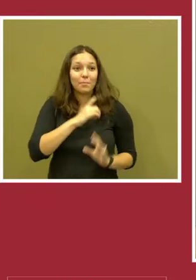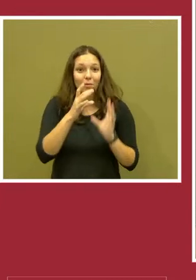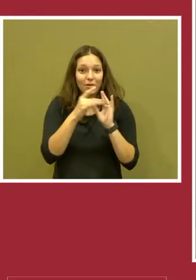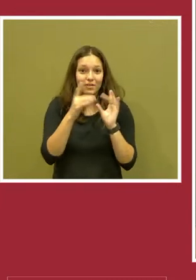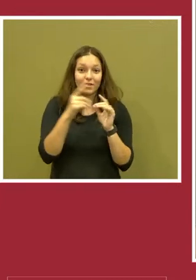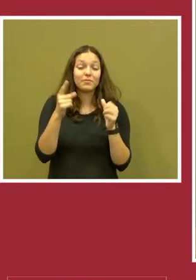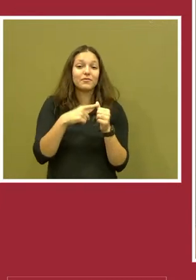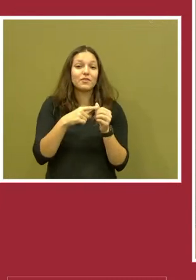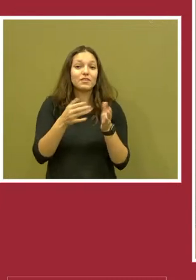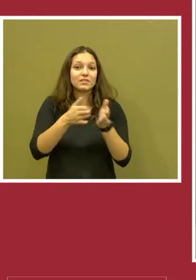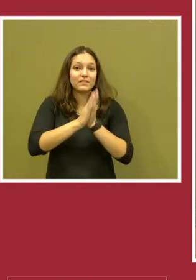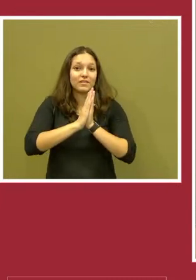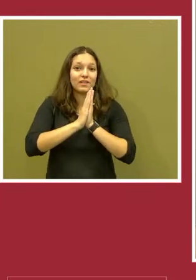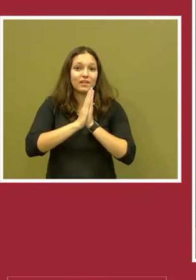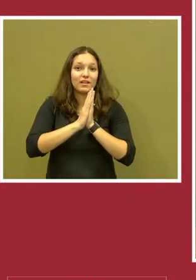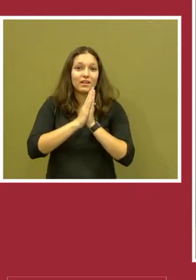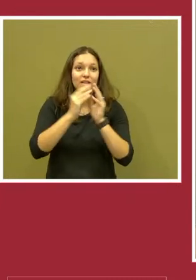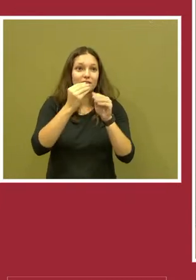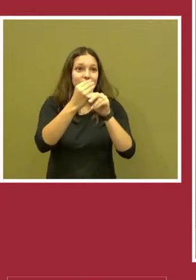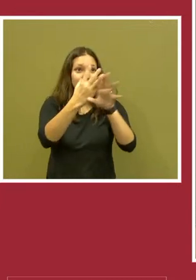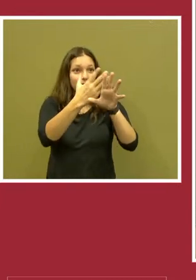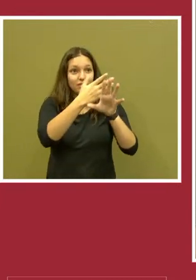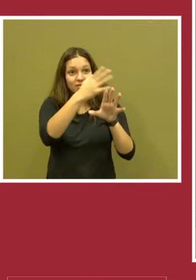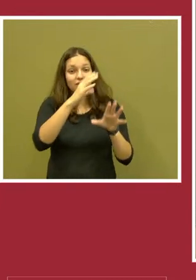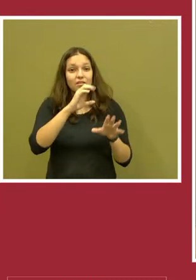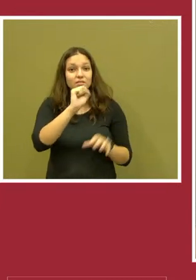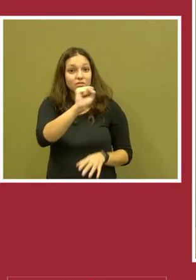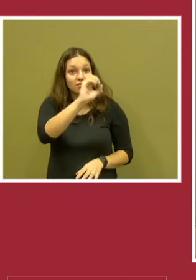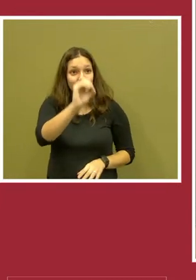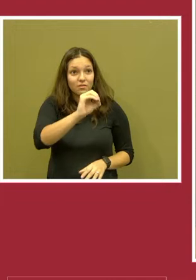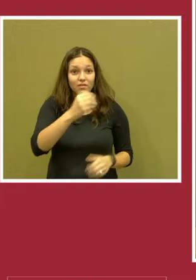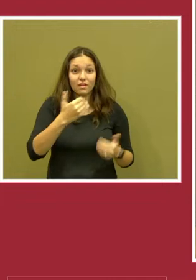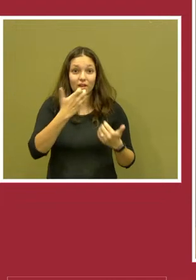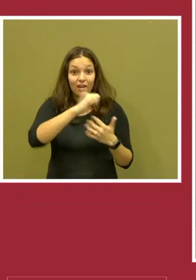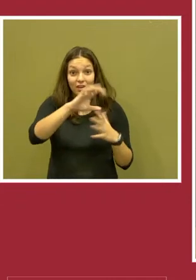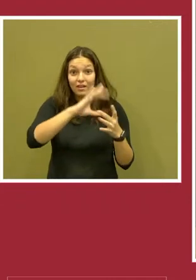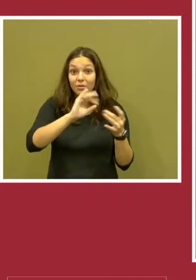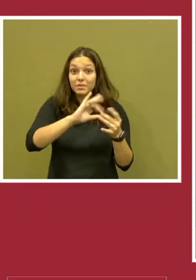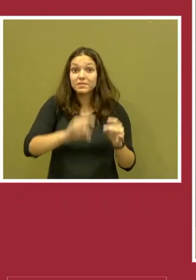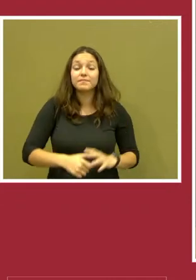first ask remotely. So, Director Olson, do you have any comments?